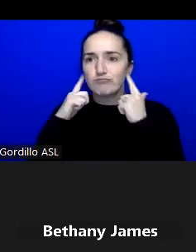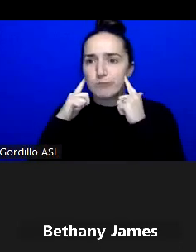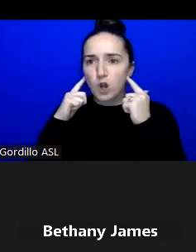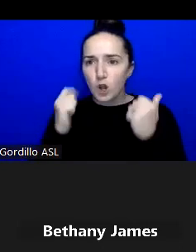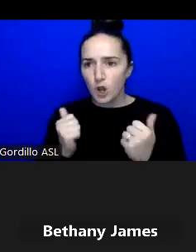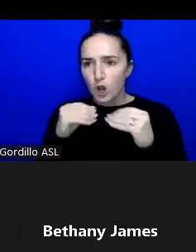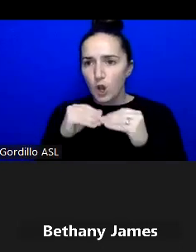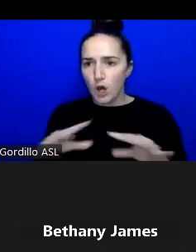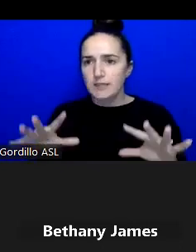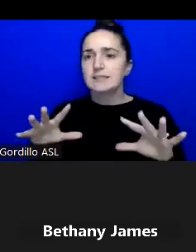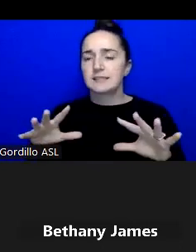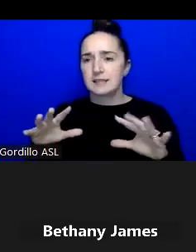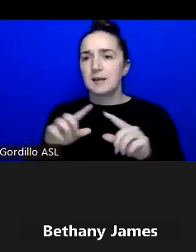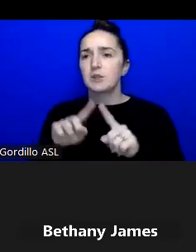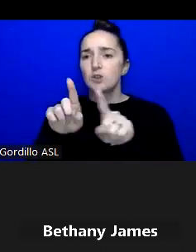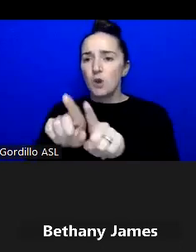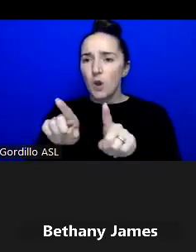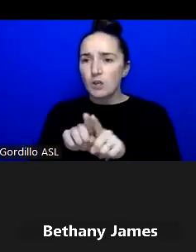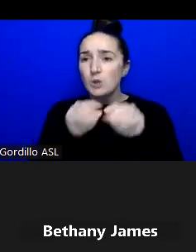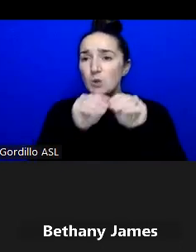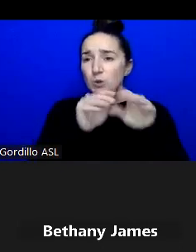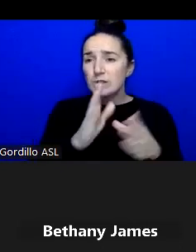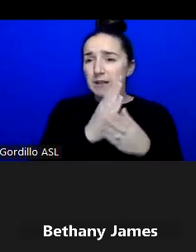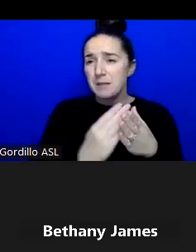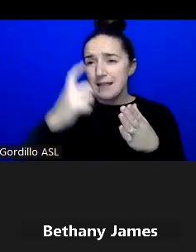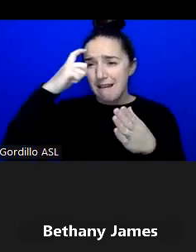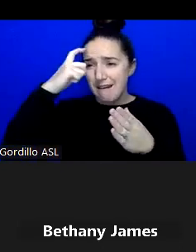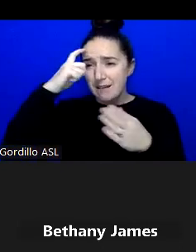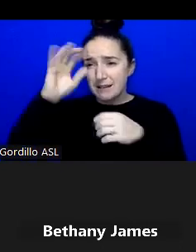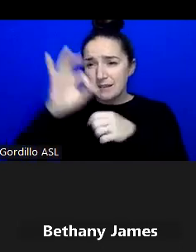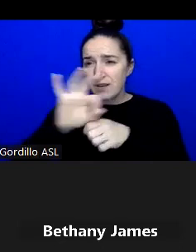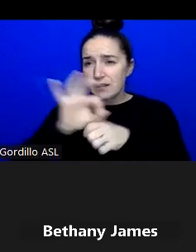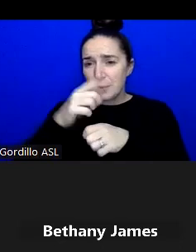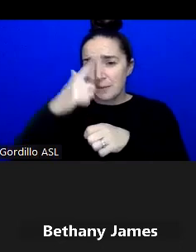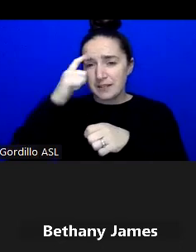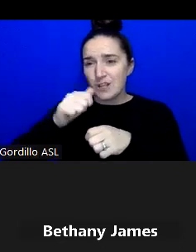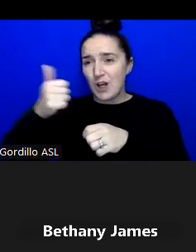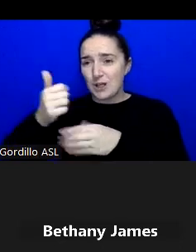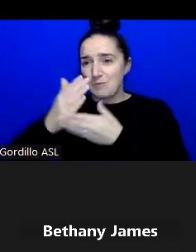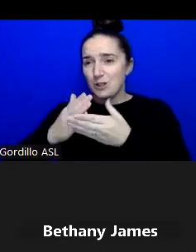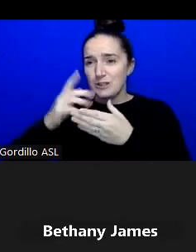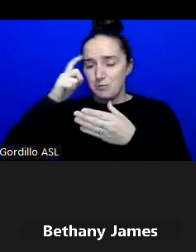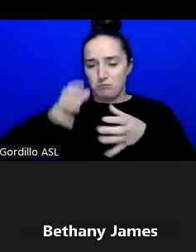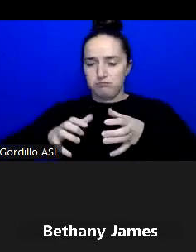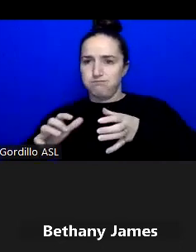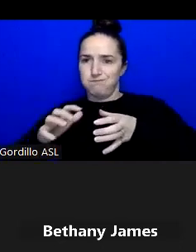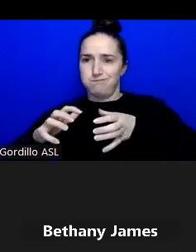you're also losing some of that cognitive function because the other parts of the brain have kind of taken it over. But going back to functional